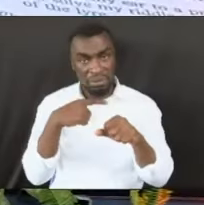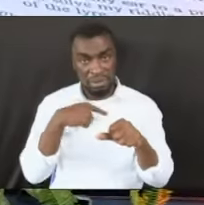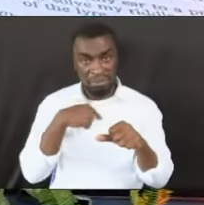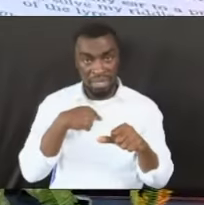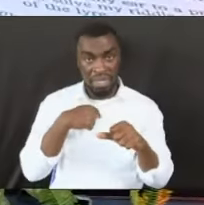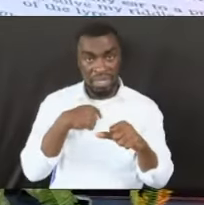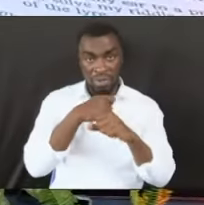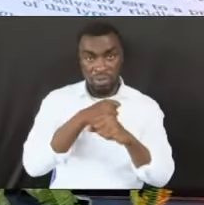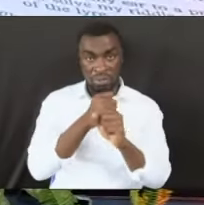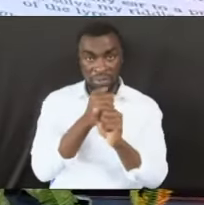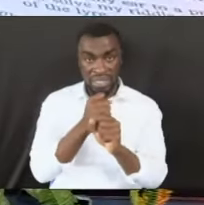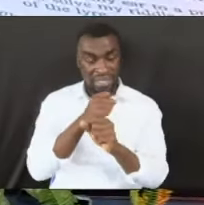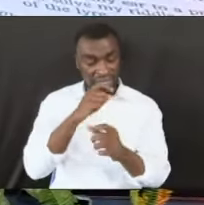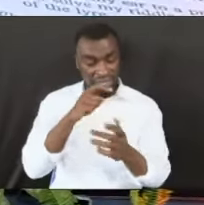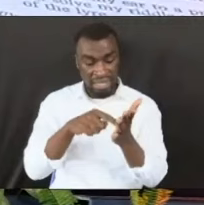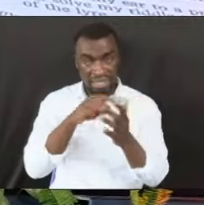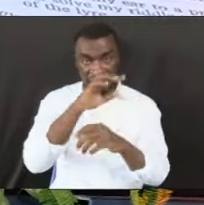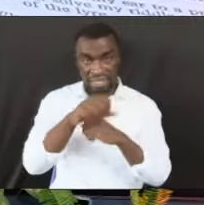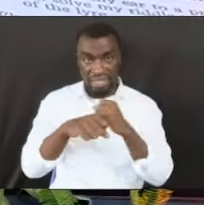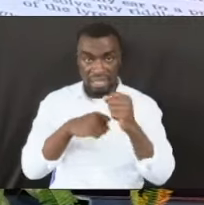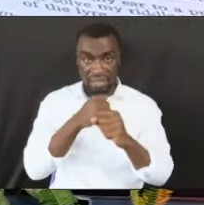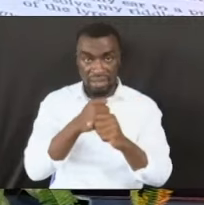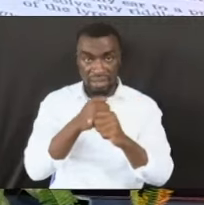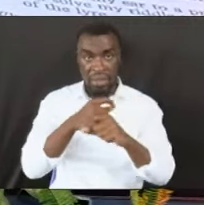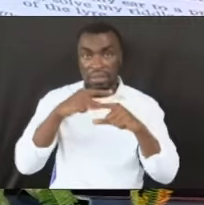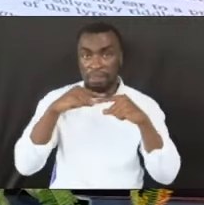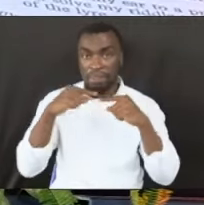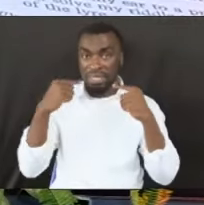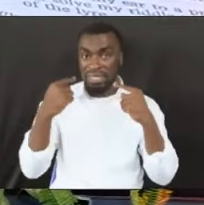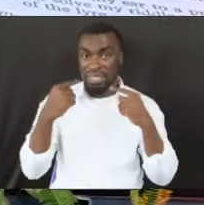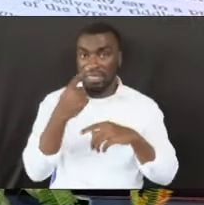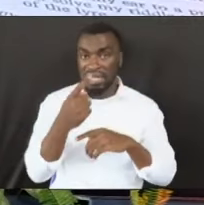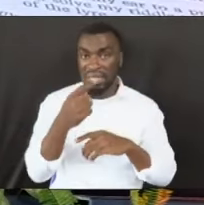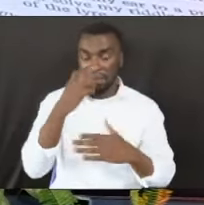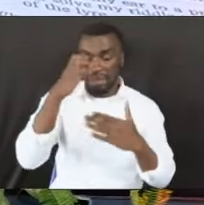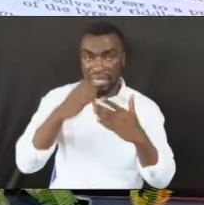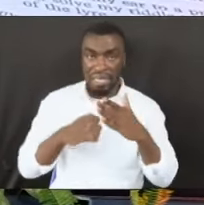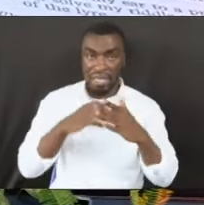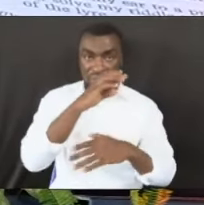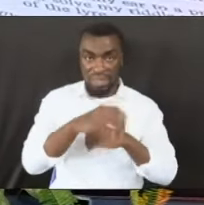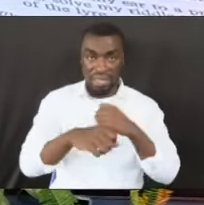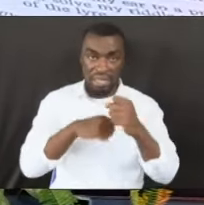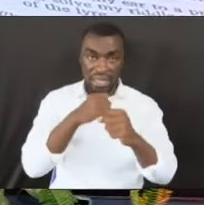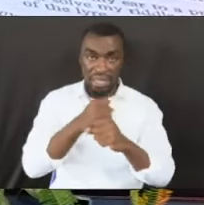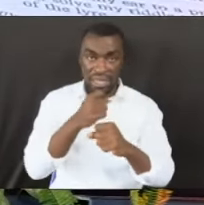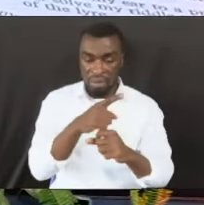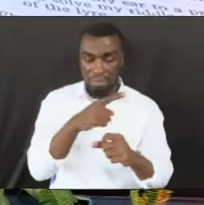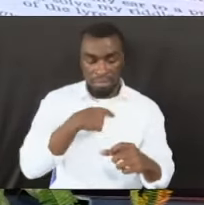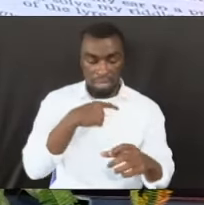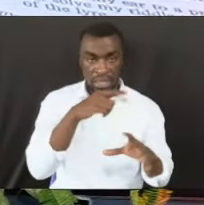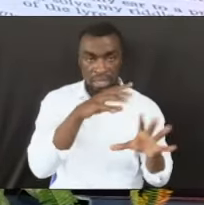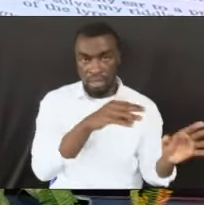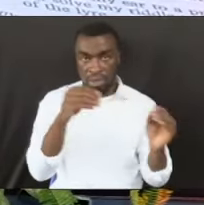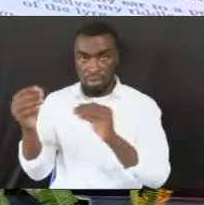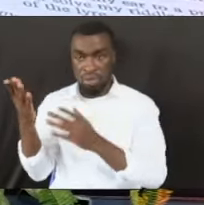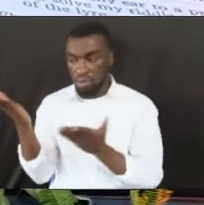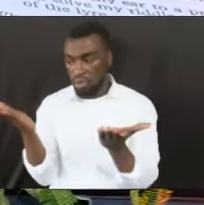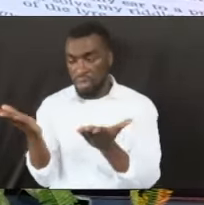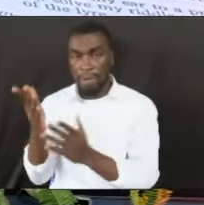presumption or faith. Pastor told me, make sure by the end of the year you are here. I told him I'm not the